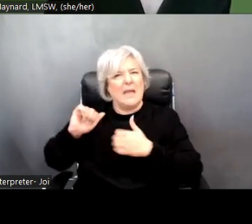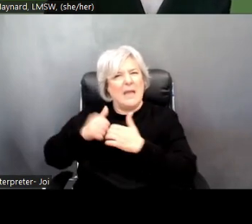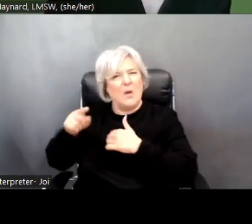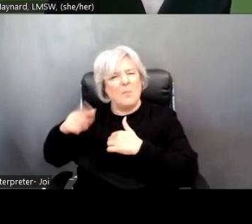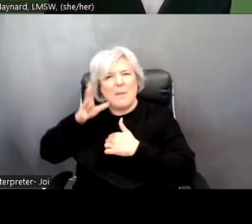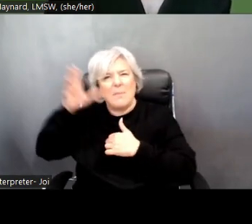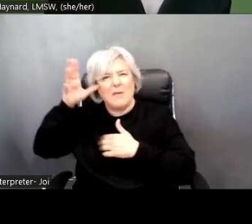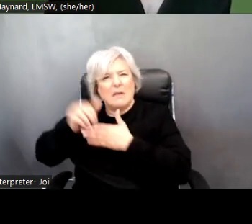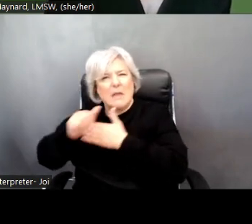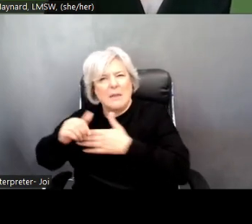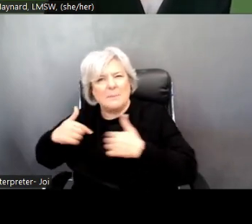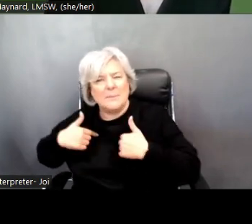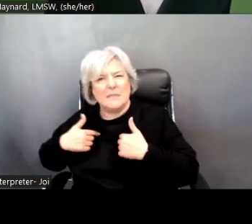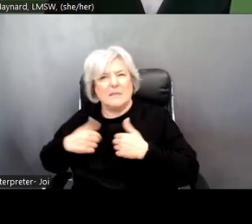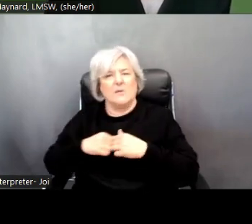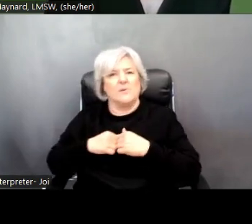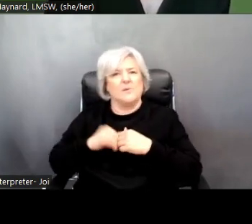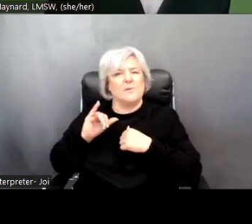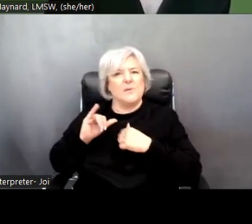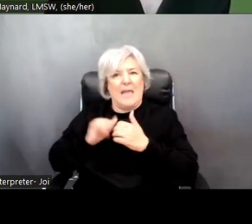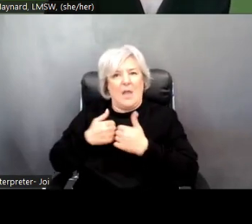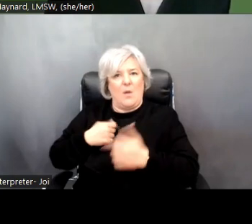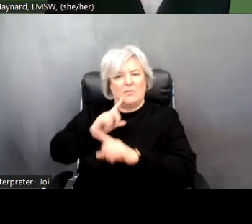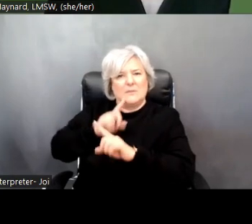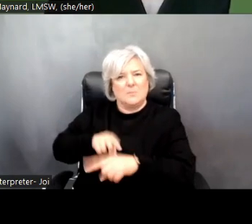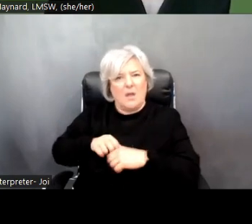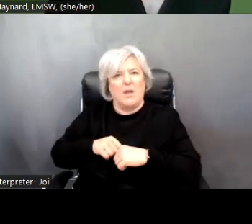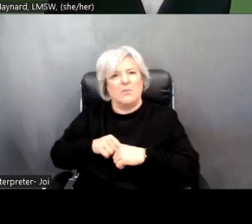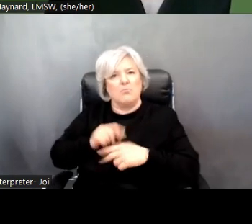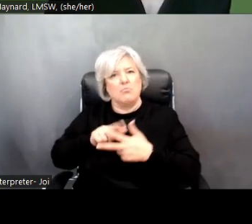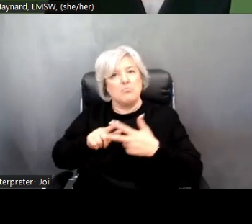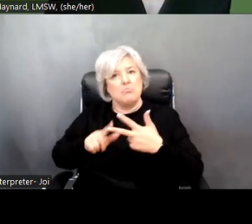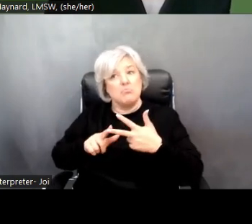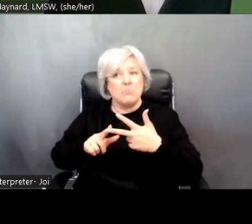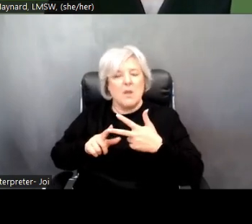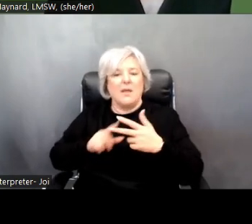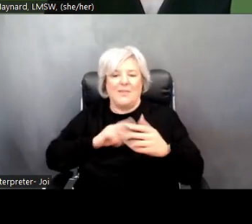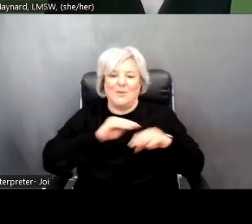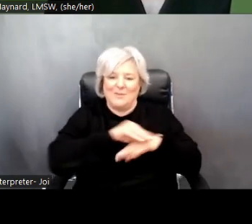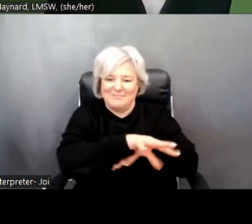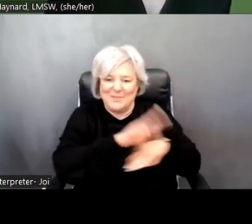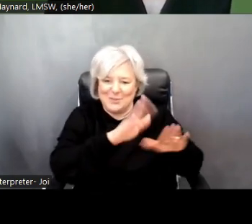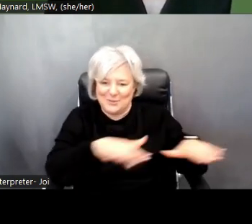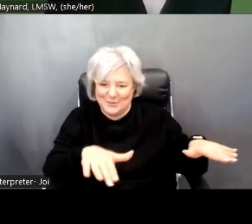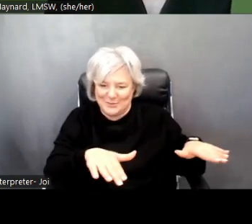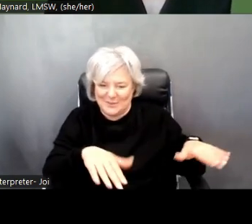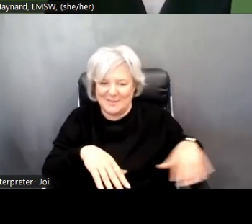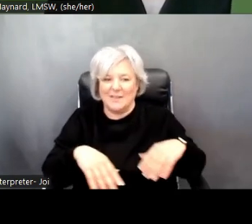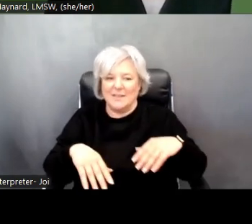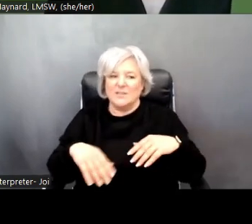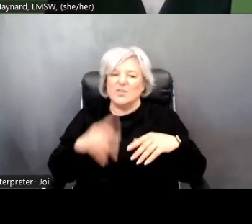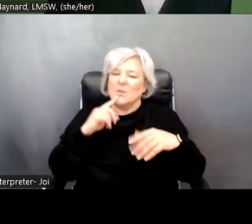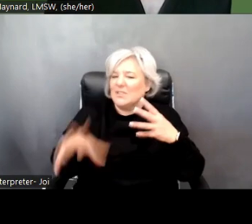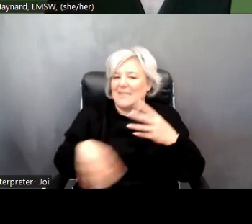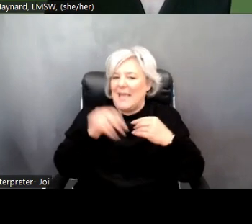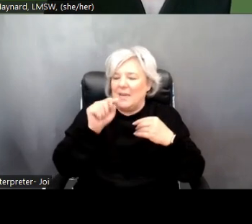a process, and how you reacted. So again, another piece that we've added to